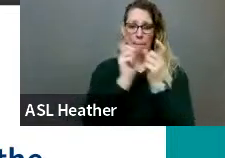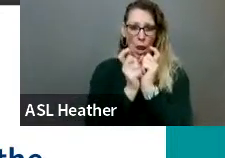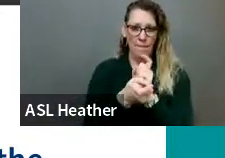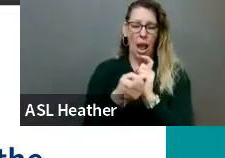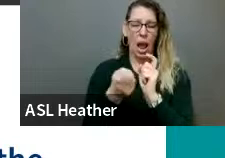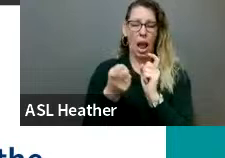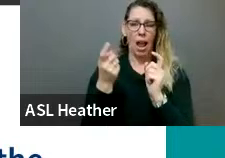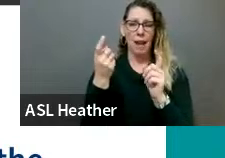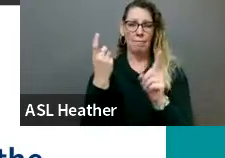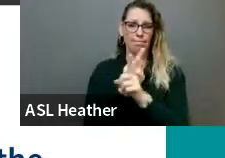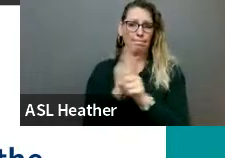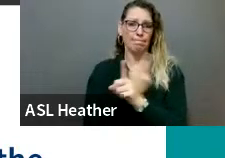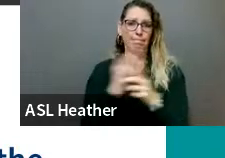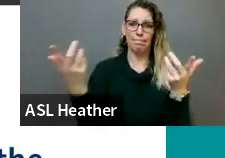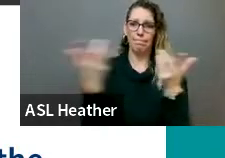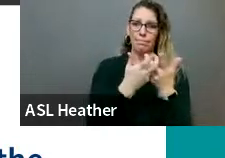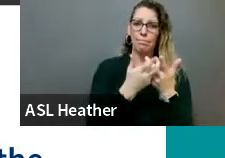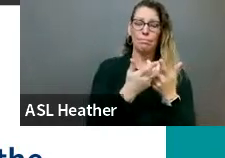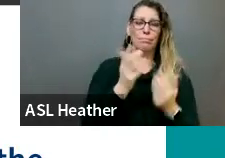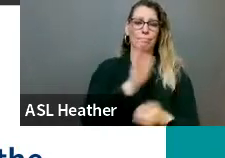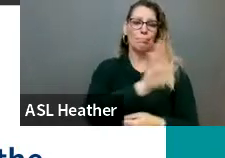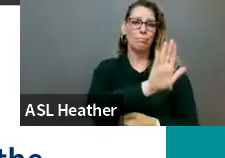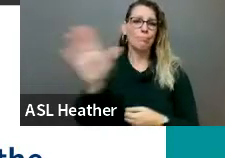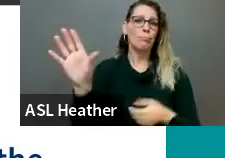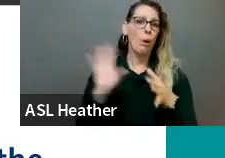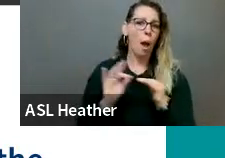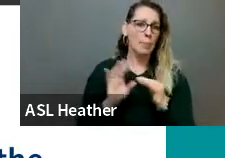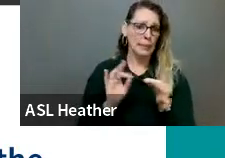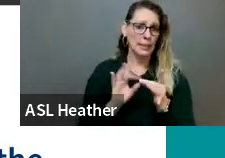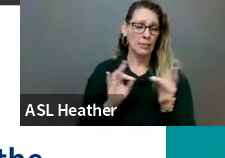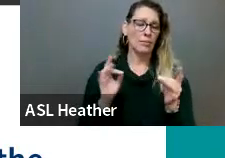according to the comments that we've received from the public.